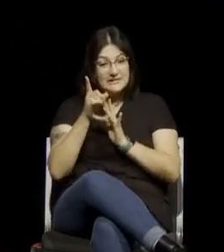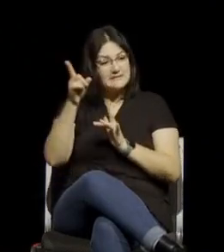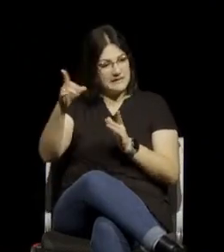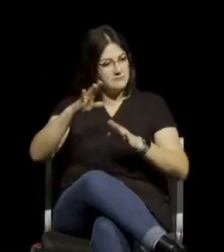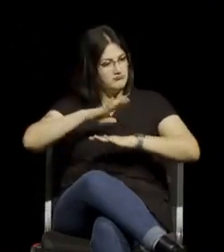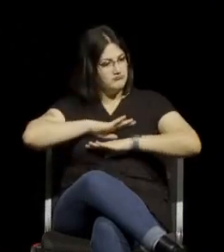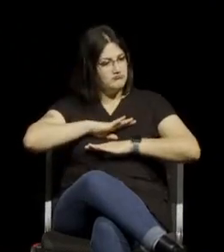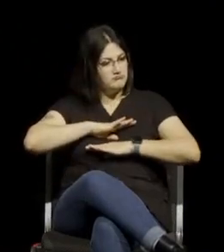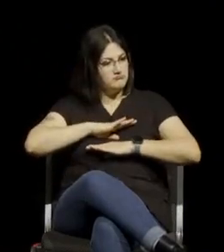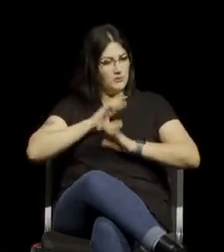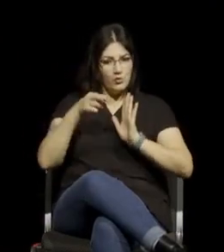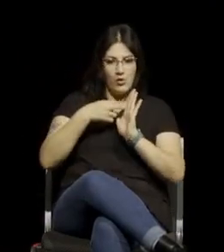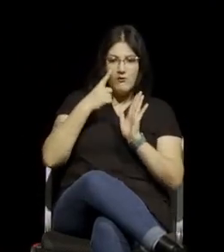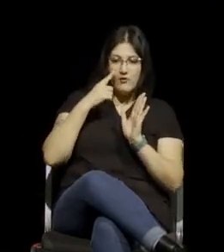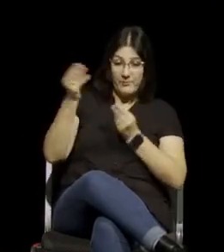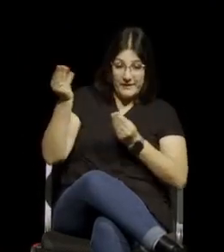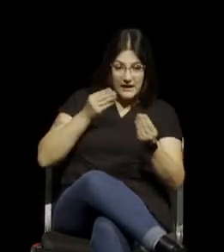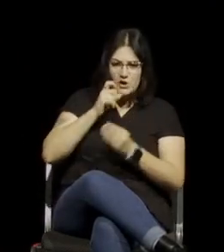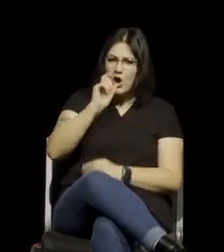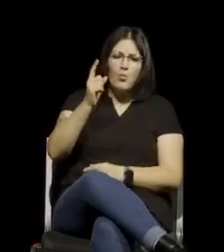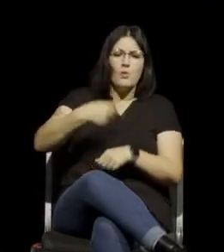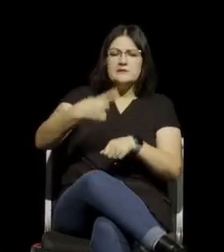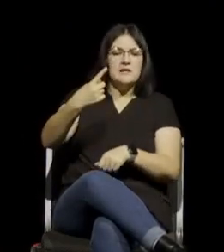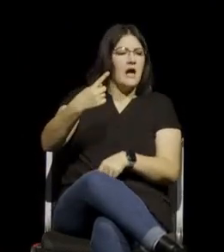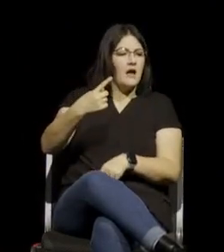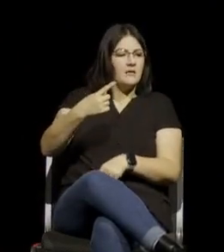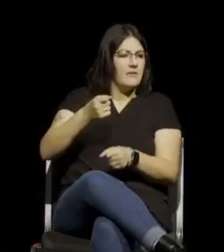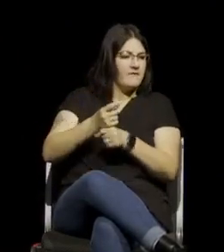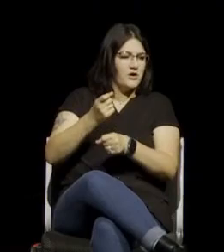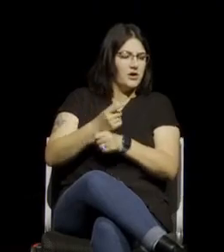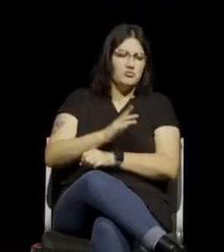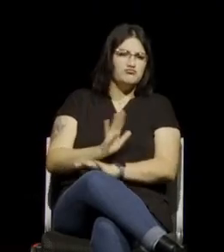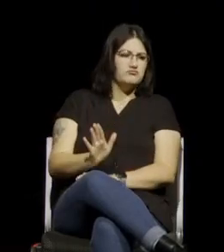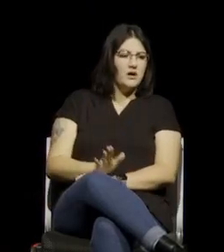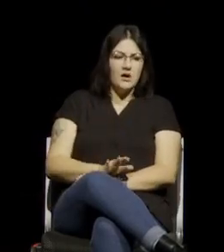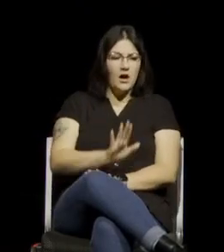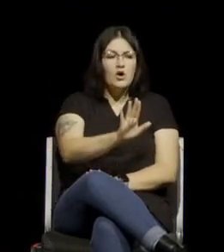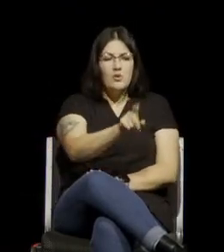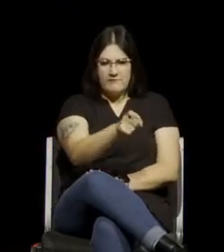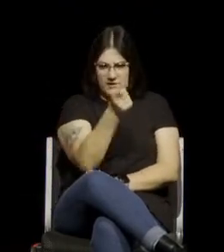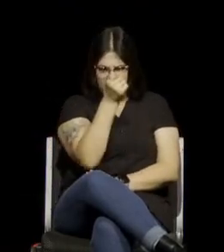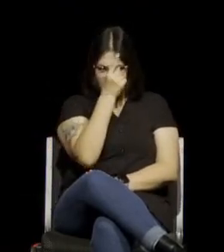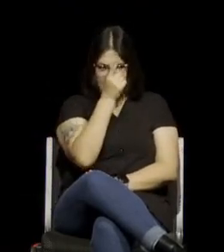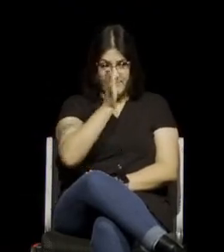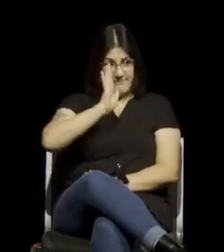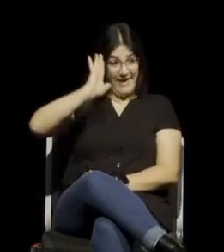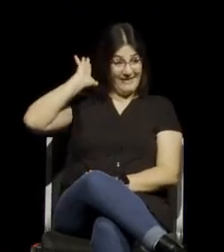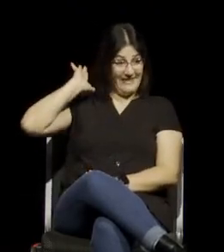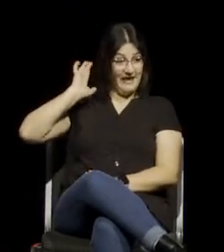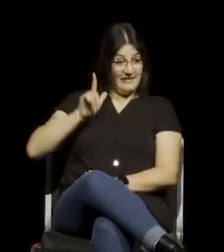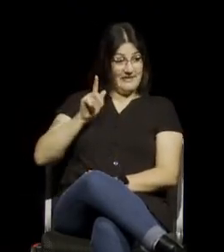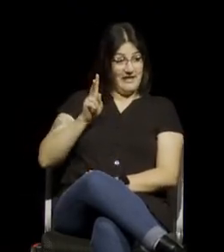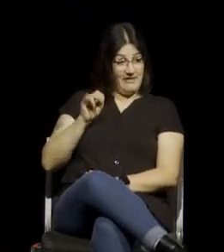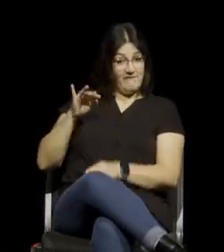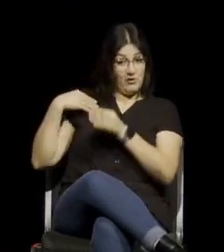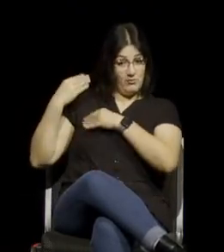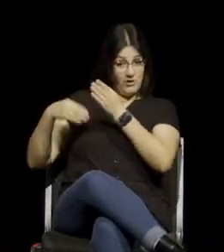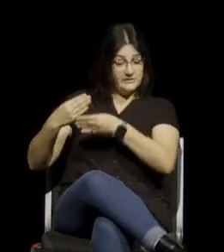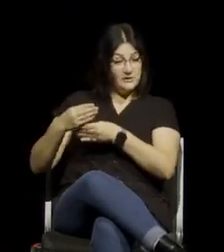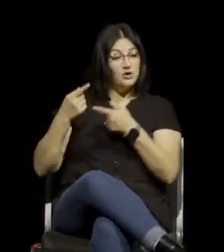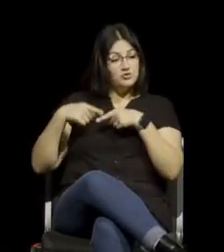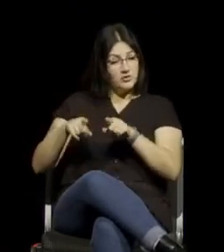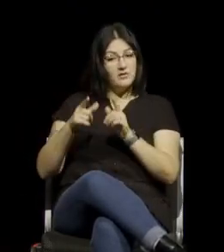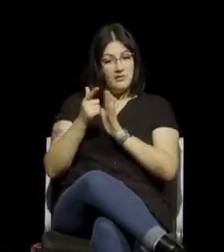mediator. And not just once a year. You have to understand, the high priest in the Levitical priesthood during the law of